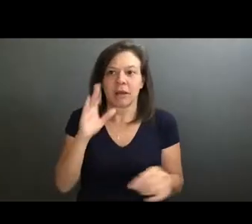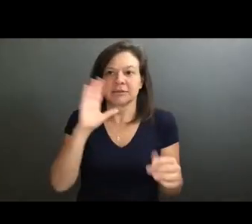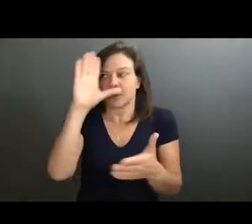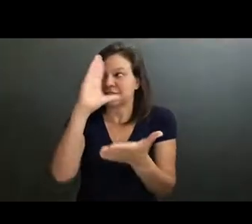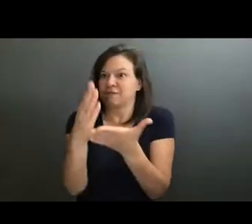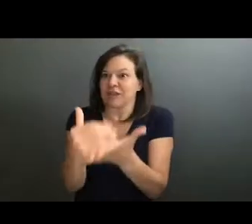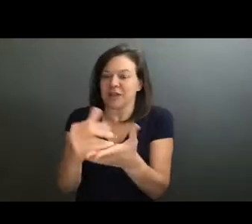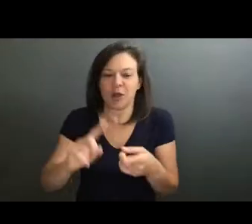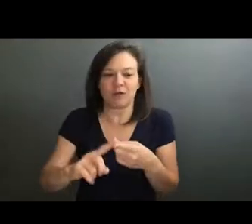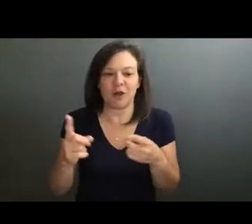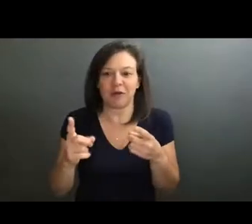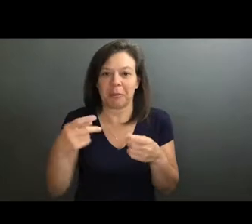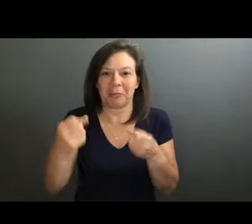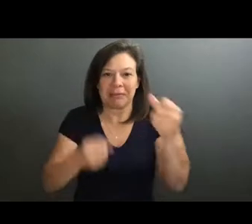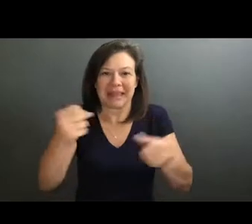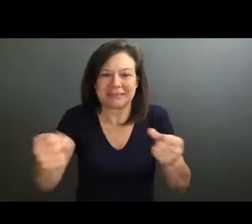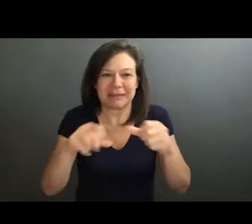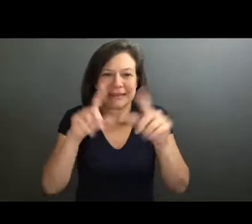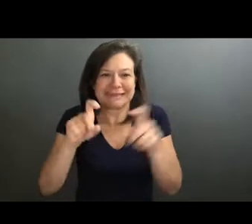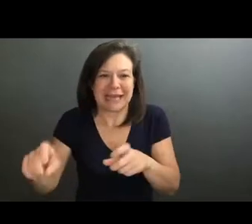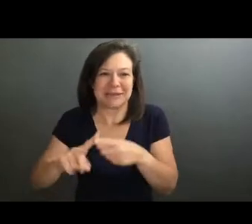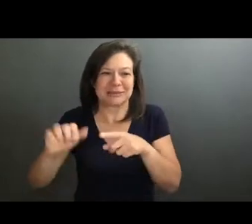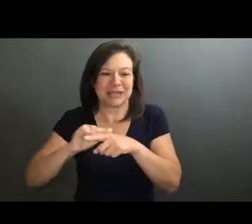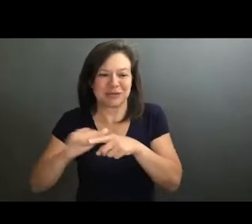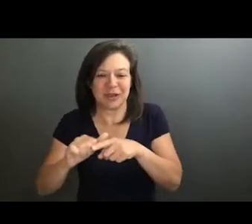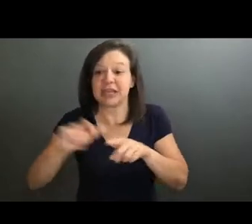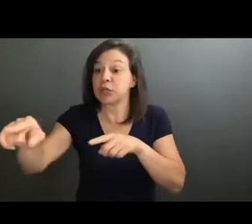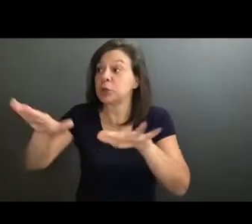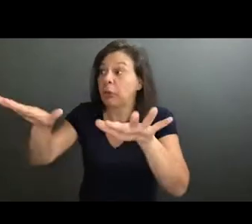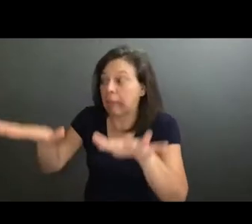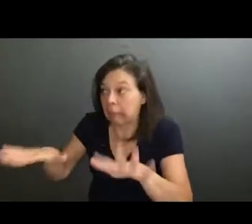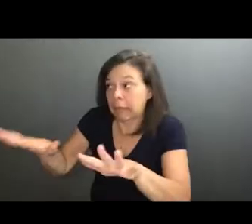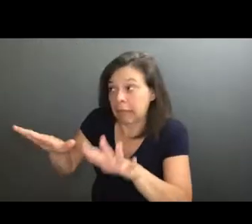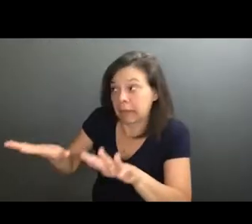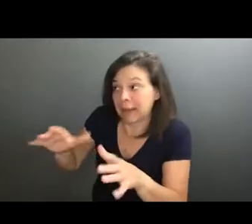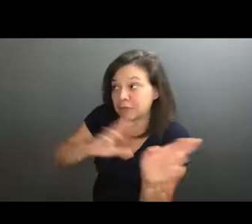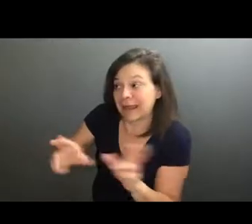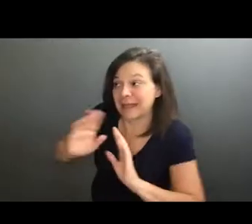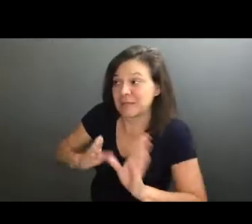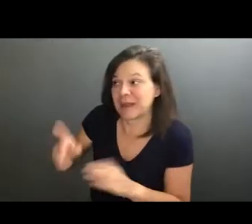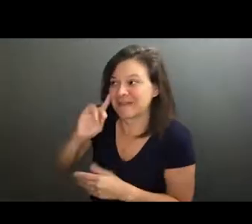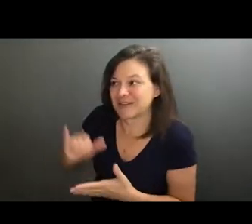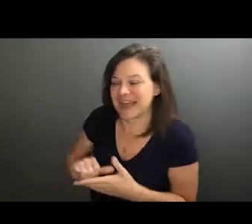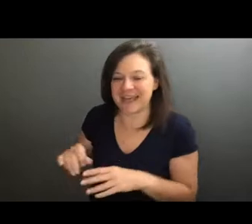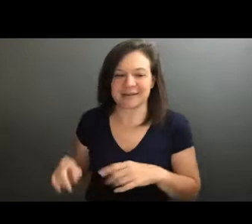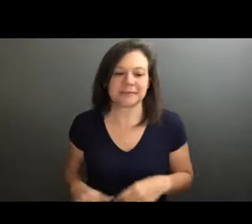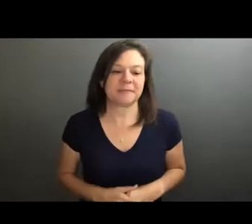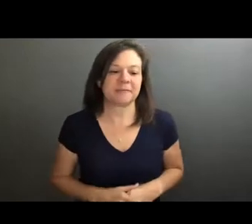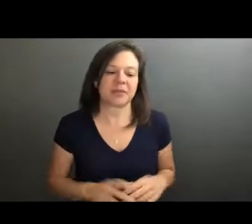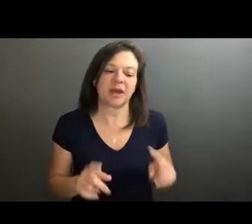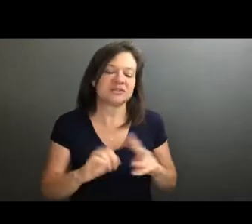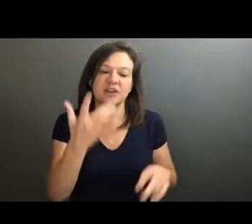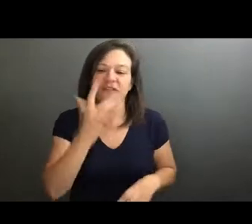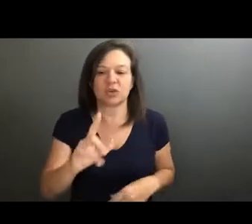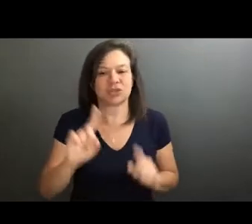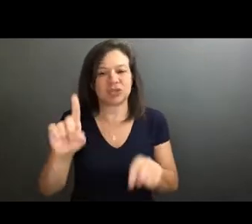placement exams, I think, for your training. And you really helped calm me down and kind of get me prepared for that. I was, of course, really so fortunate to